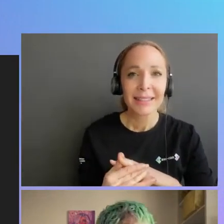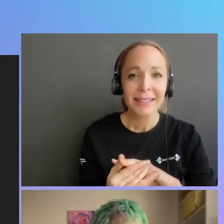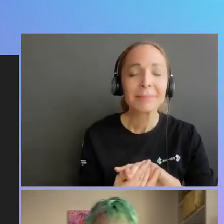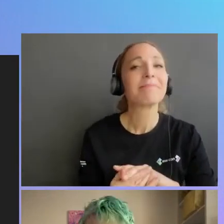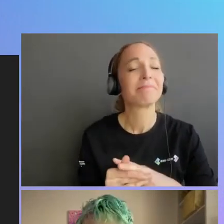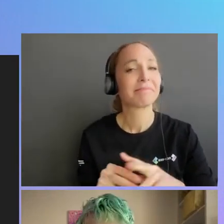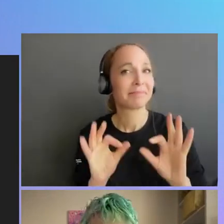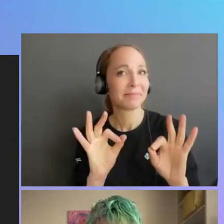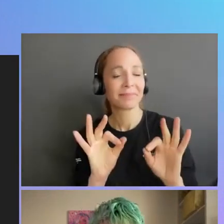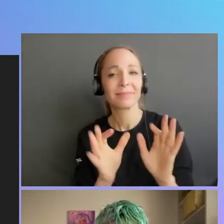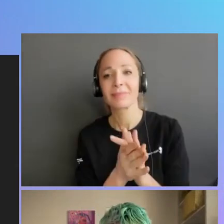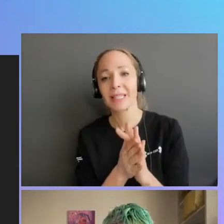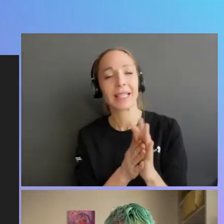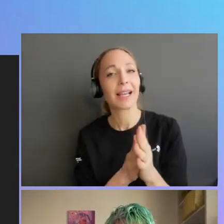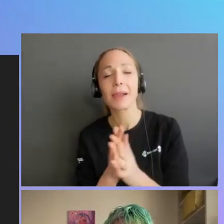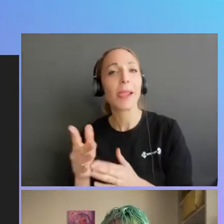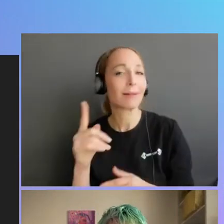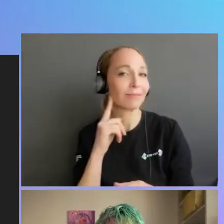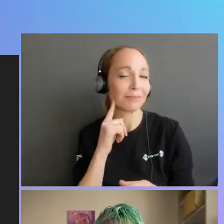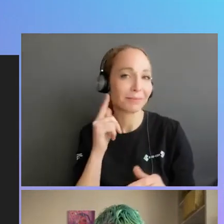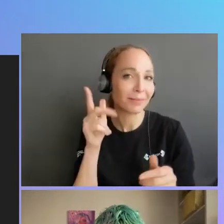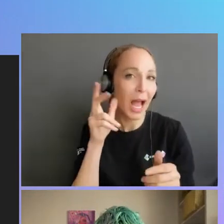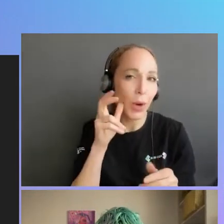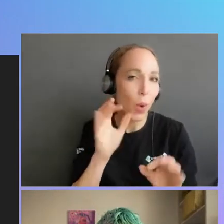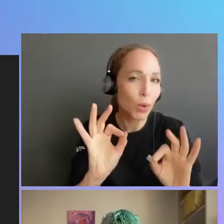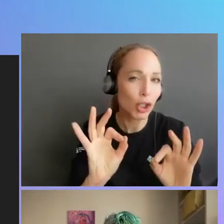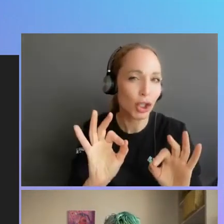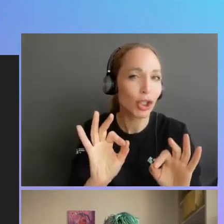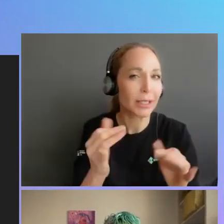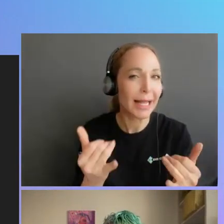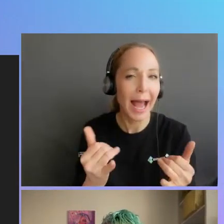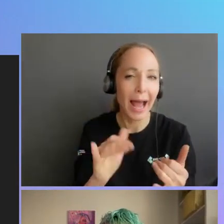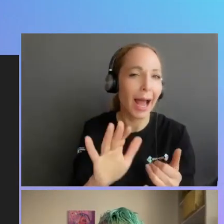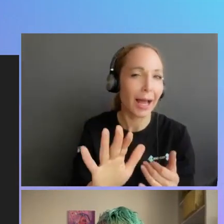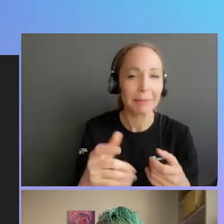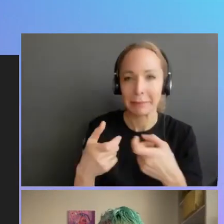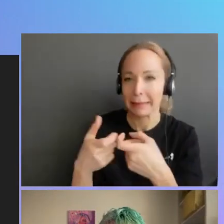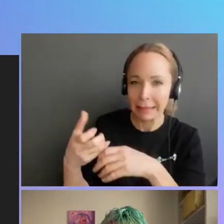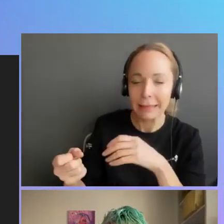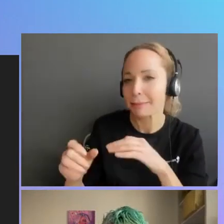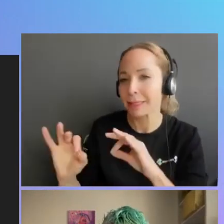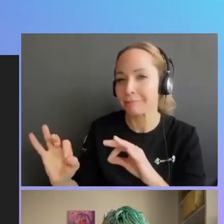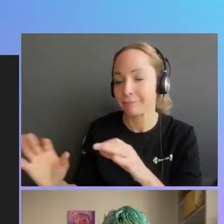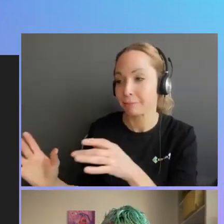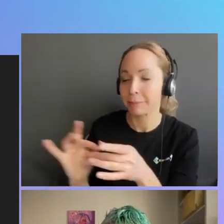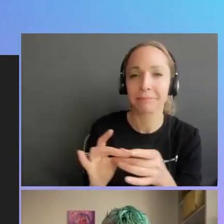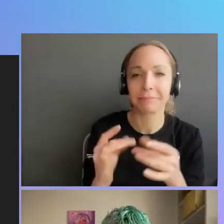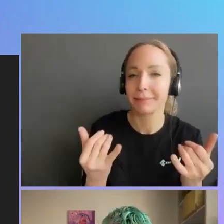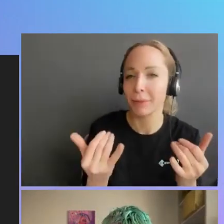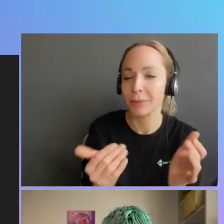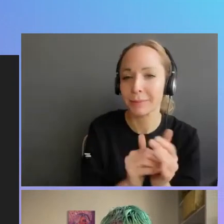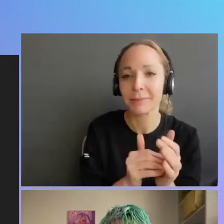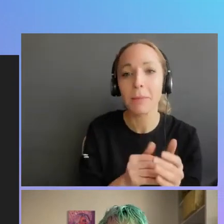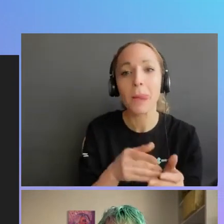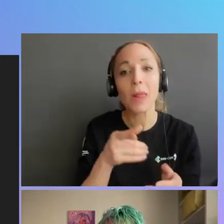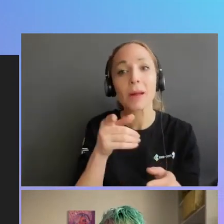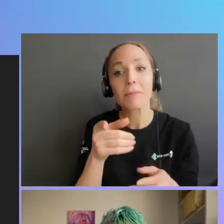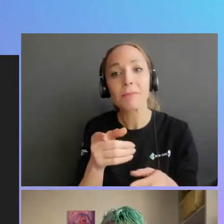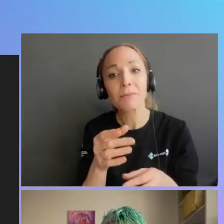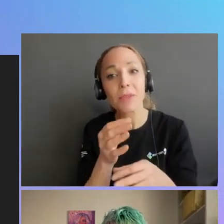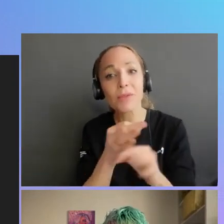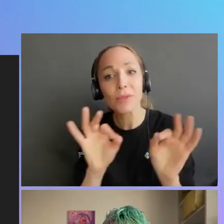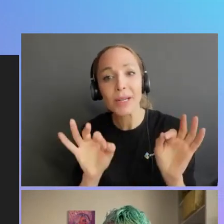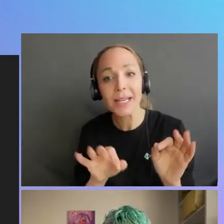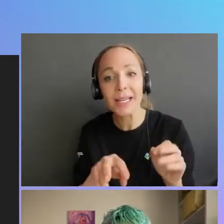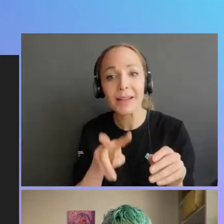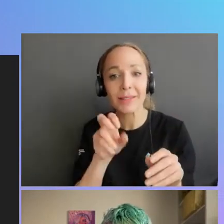Okay, I think my audio is all set now. But what I wanted to show you here is that in addition to our free VS Code extension, we